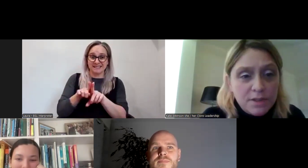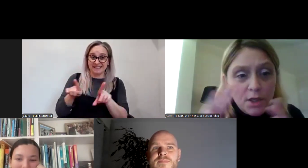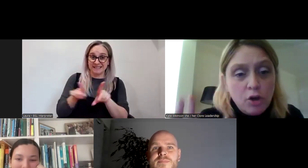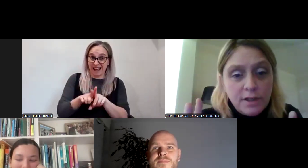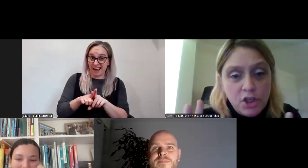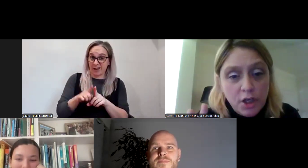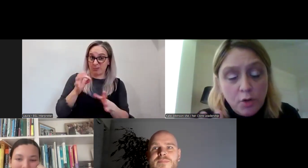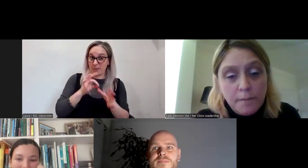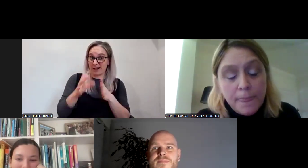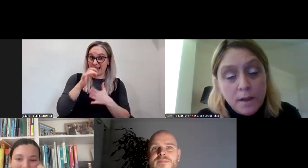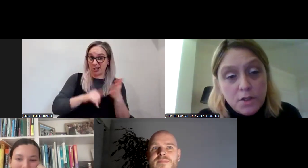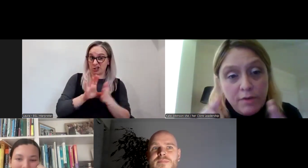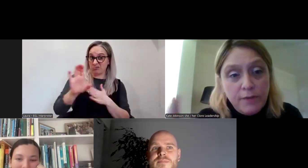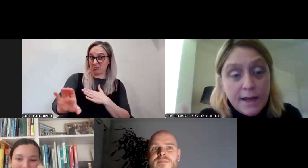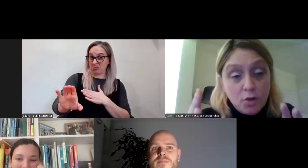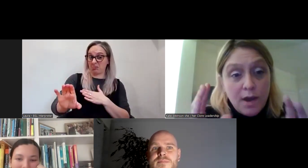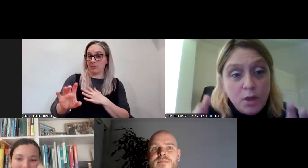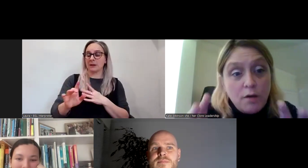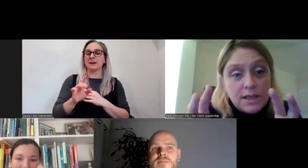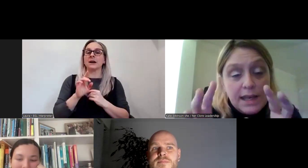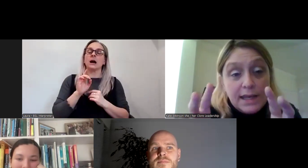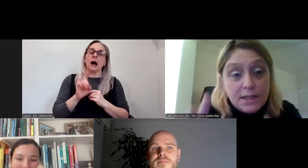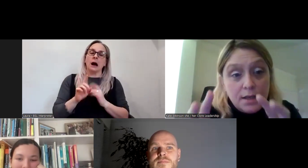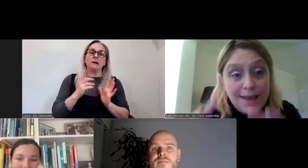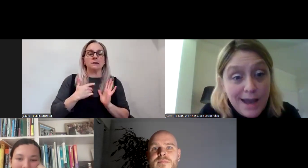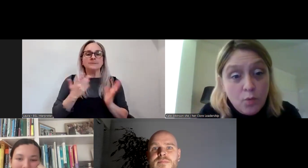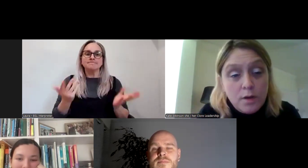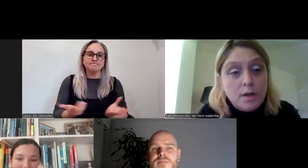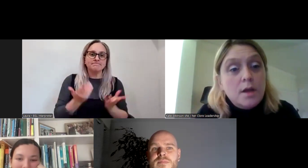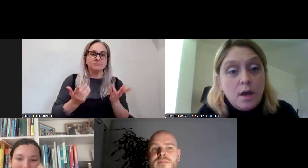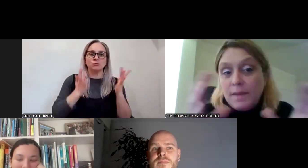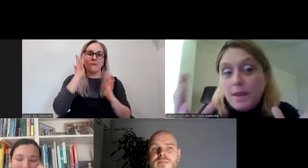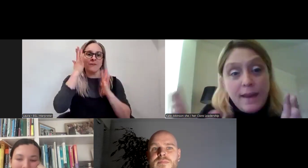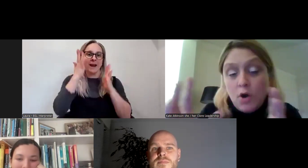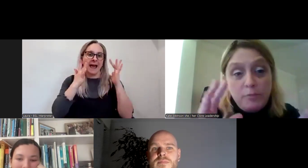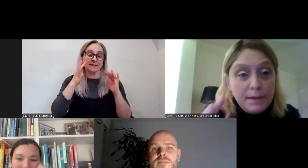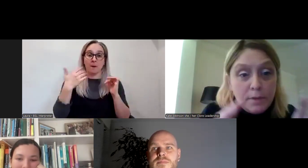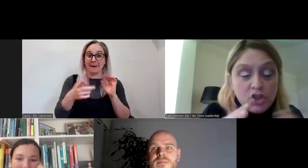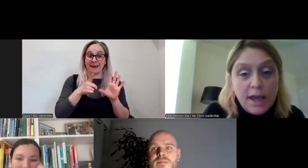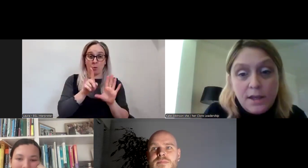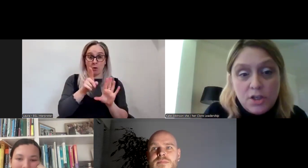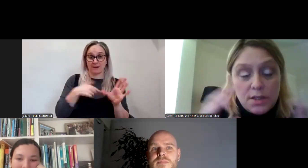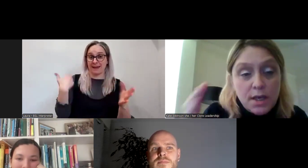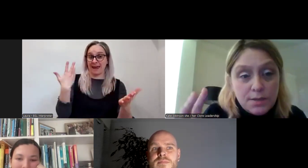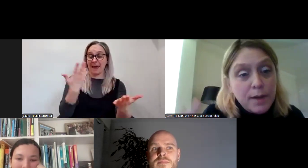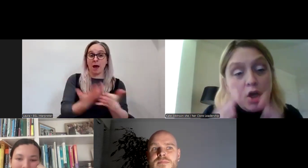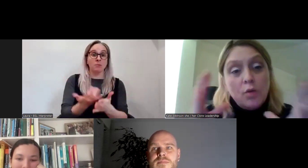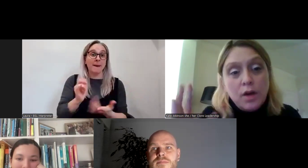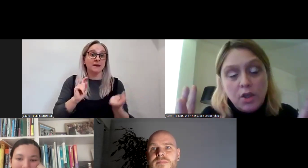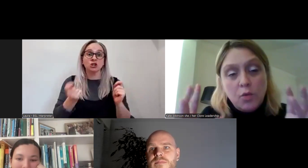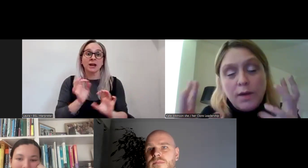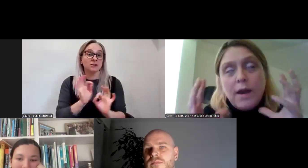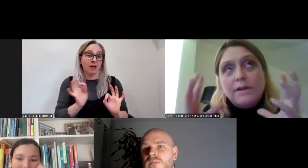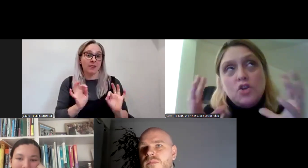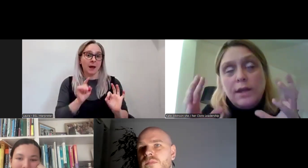Laura, I would encourage you to reflect on where you are as a leader now. I mean, there may not have been much change in circumstance, but who